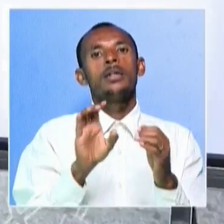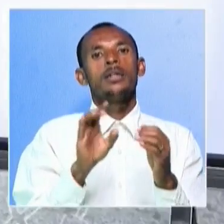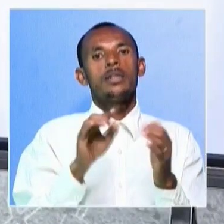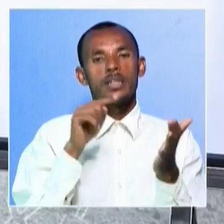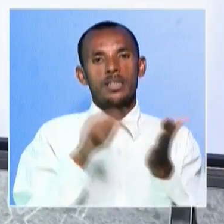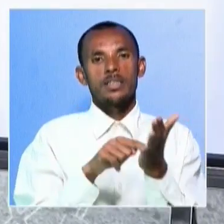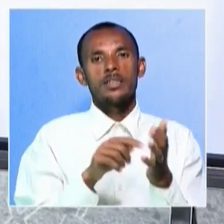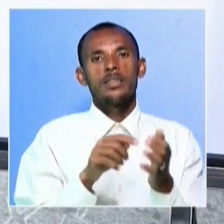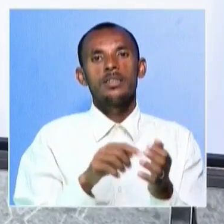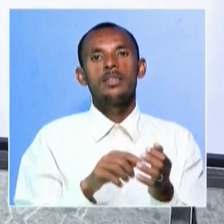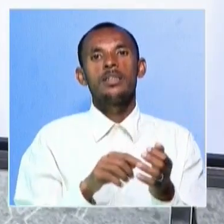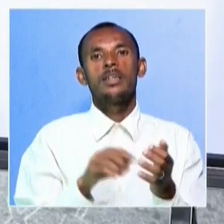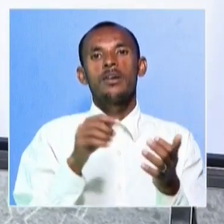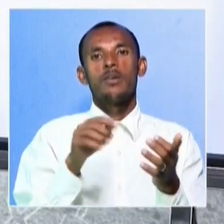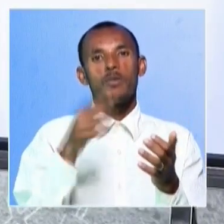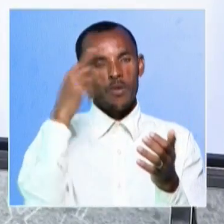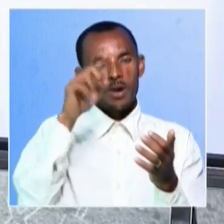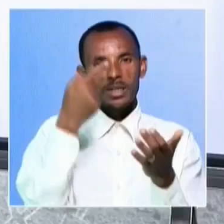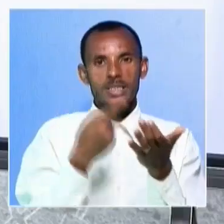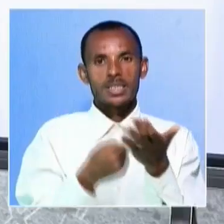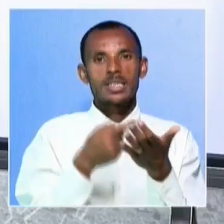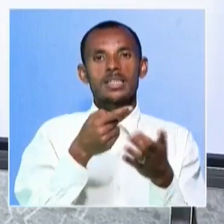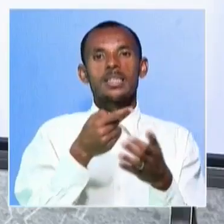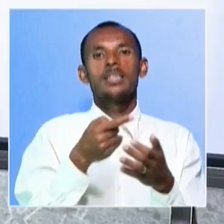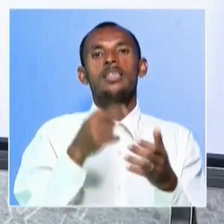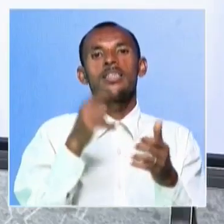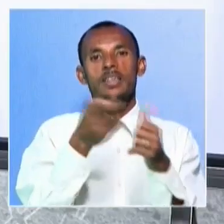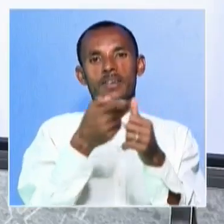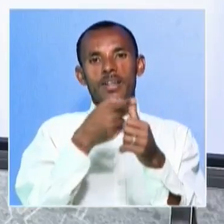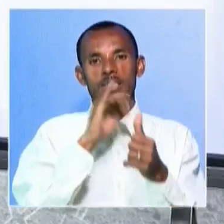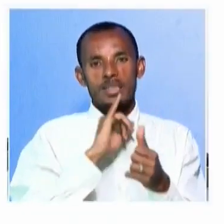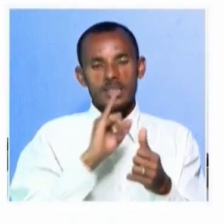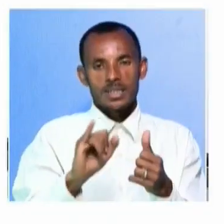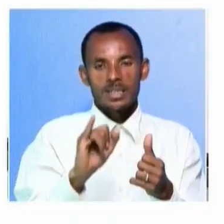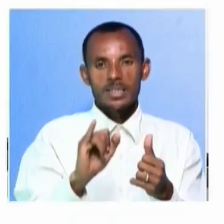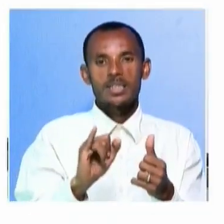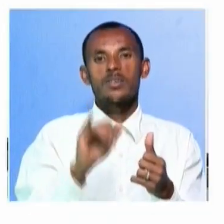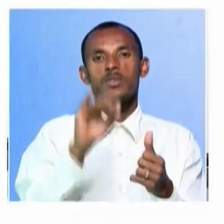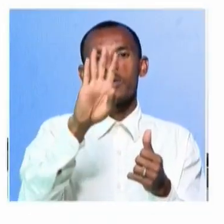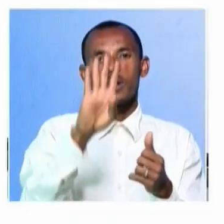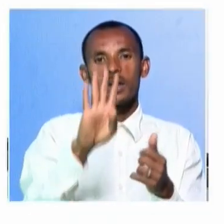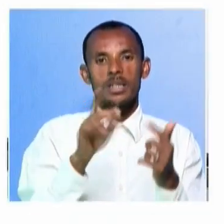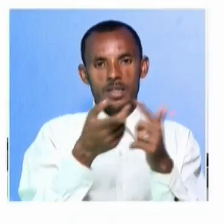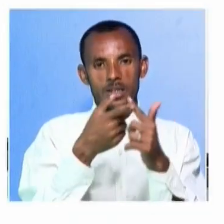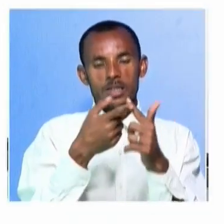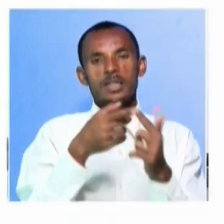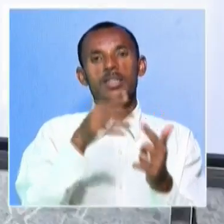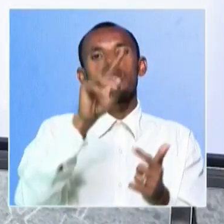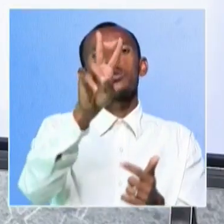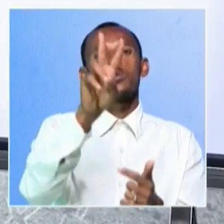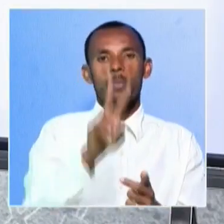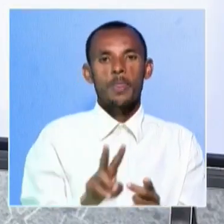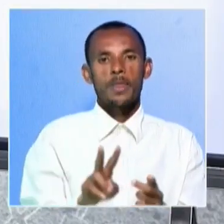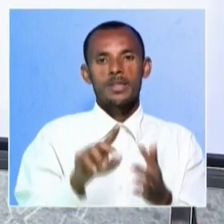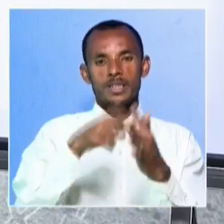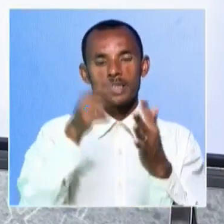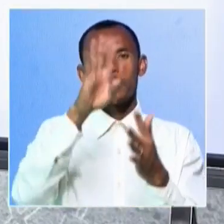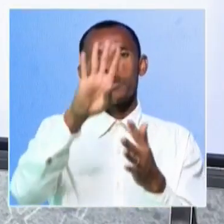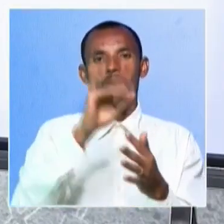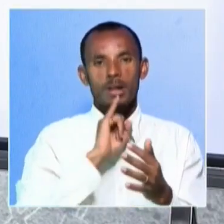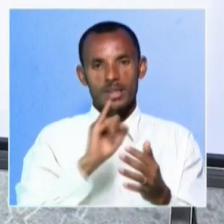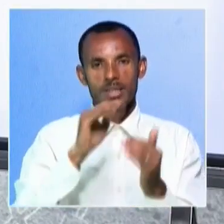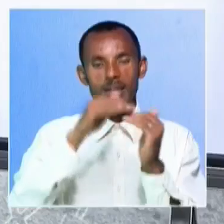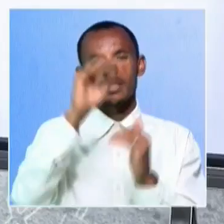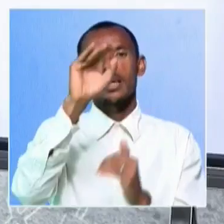the hundreds digit for the first decimal is 4 and this one is 2. Since 4 is